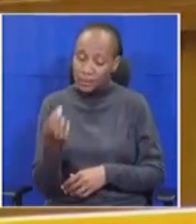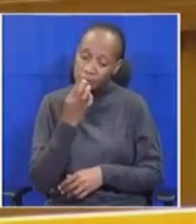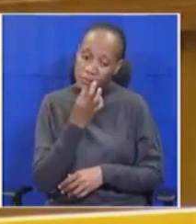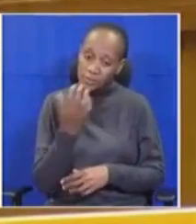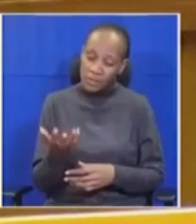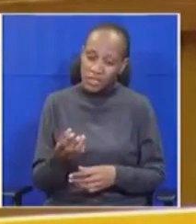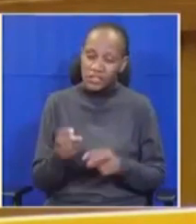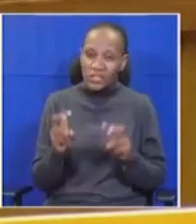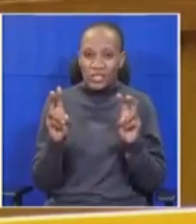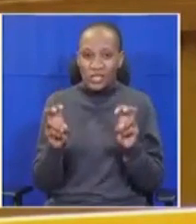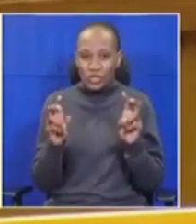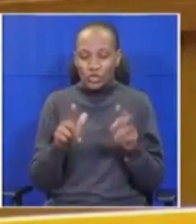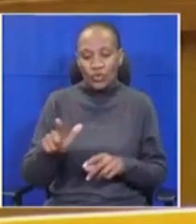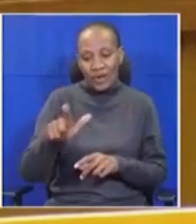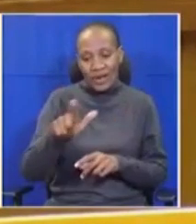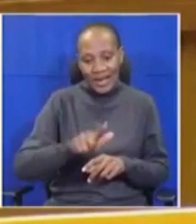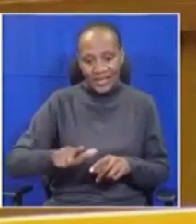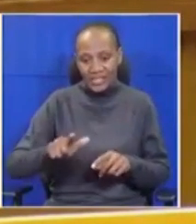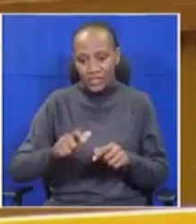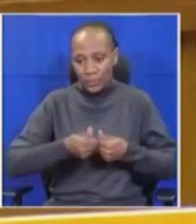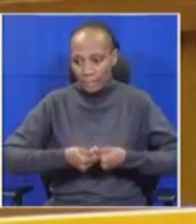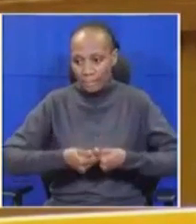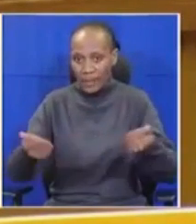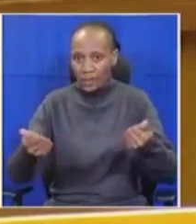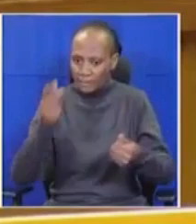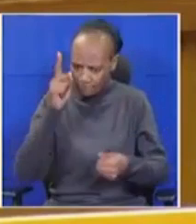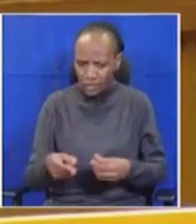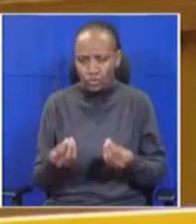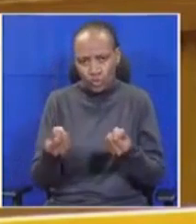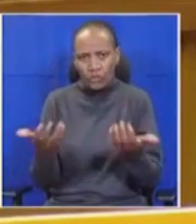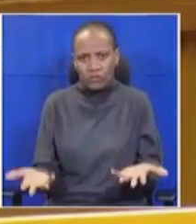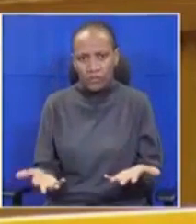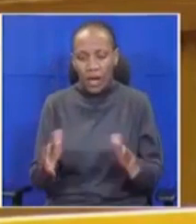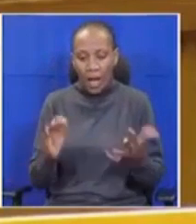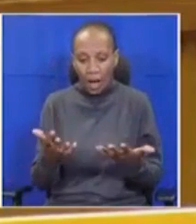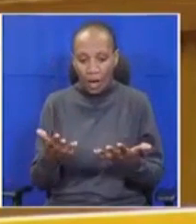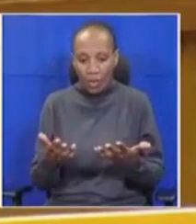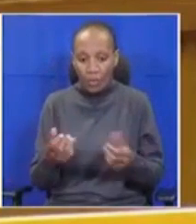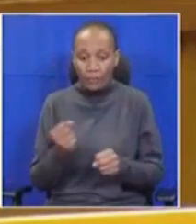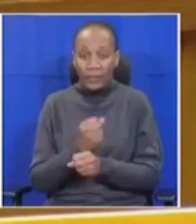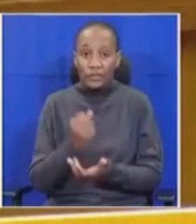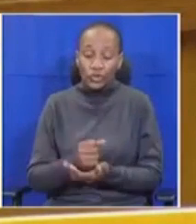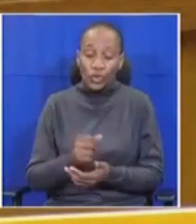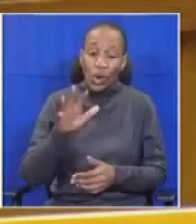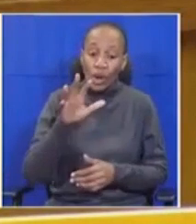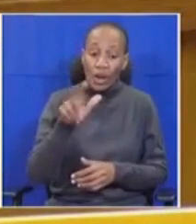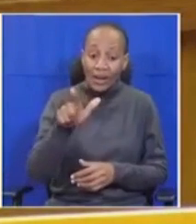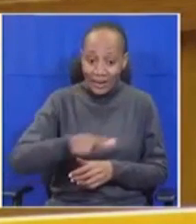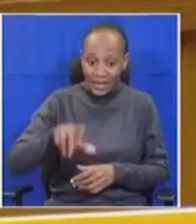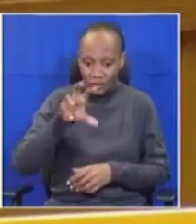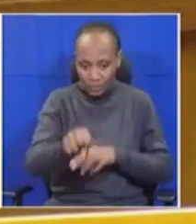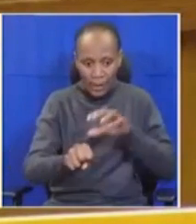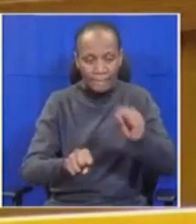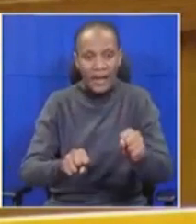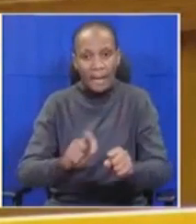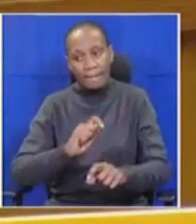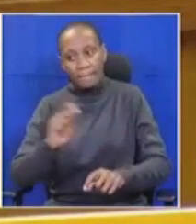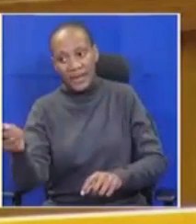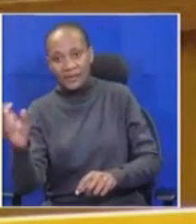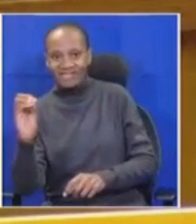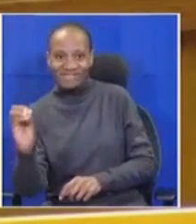whole issue of land reform through the mechanism of expropriating land without